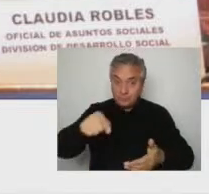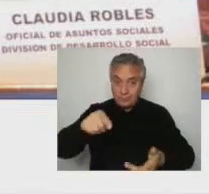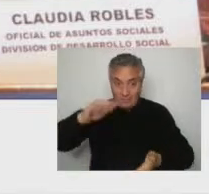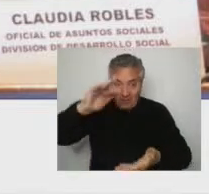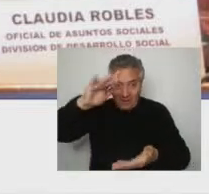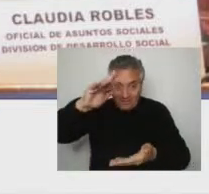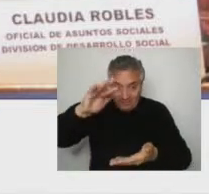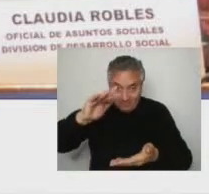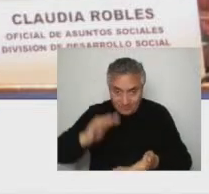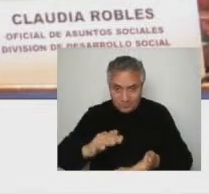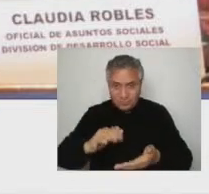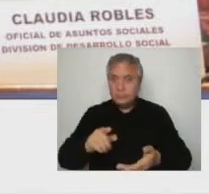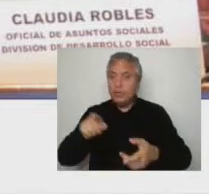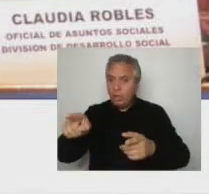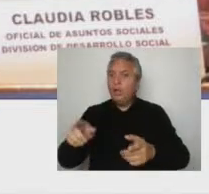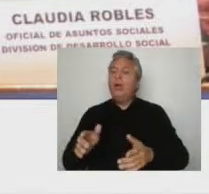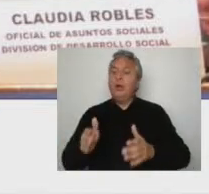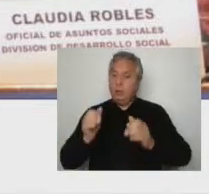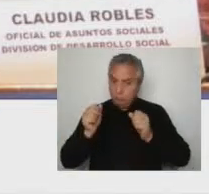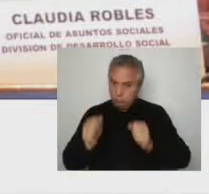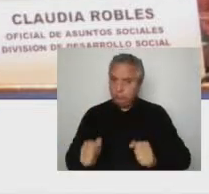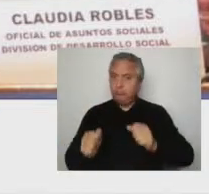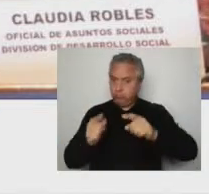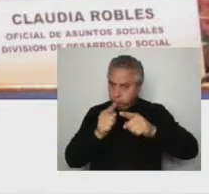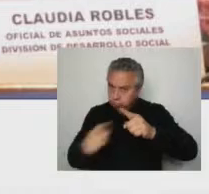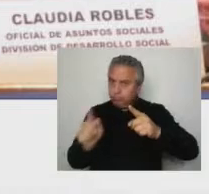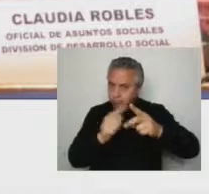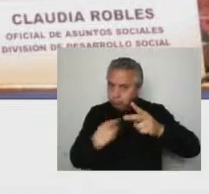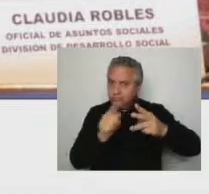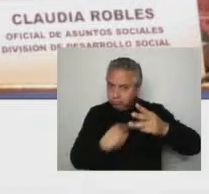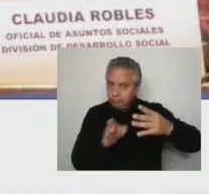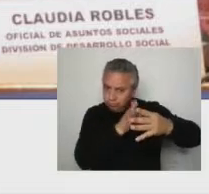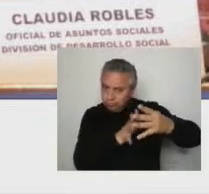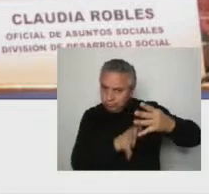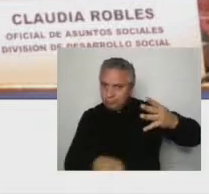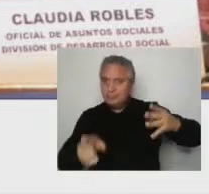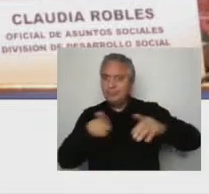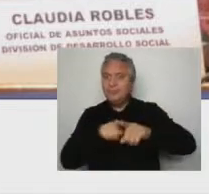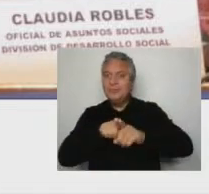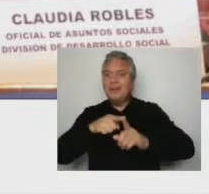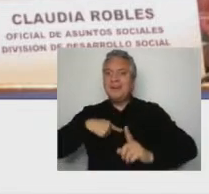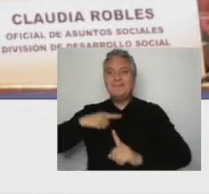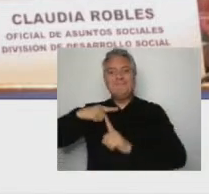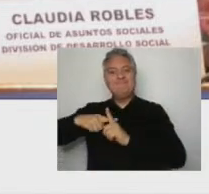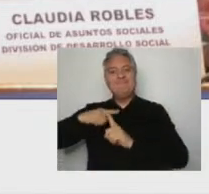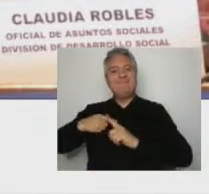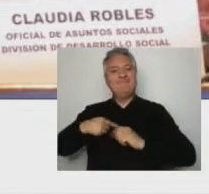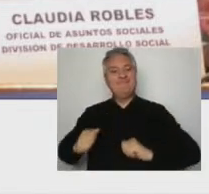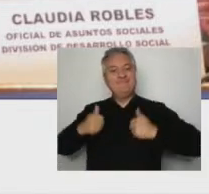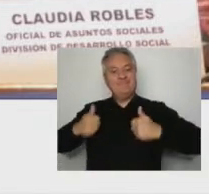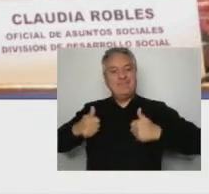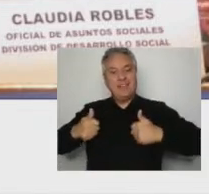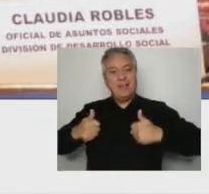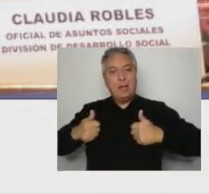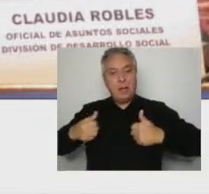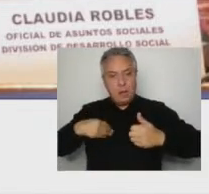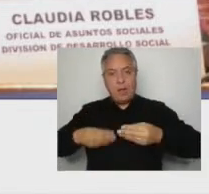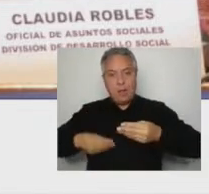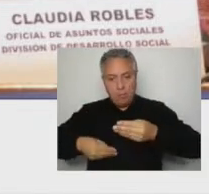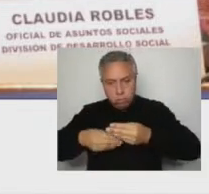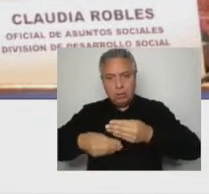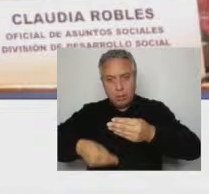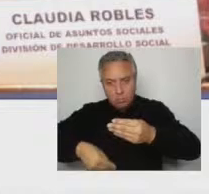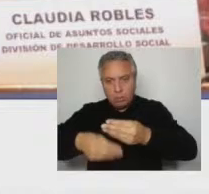these inequalities may have repercussions upon multiple dimensions of well-being, and gradually we